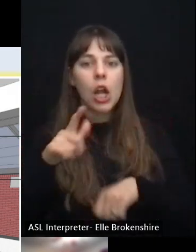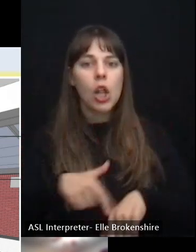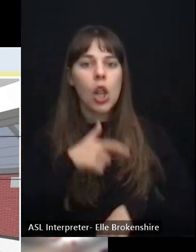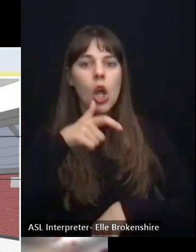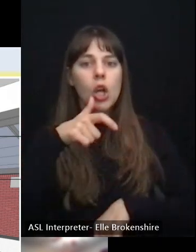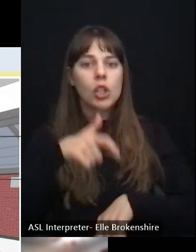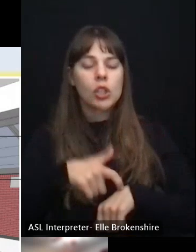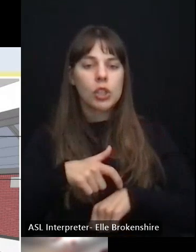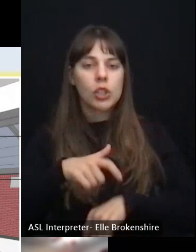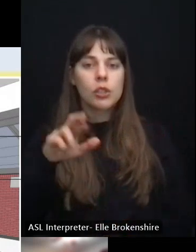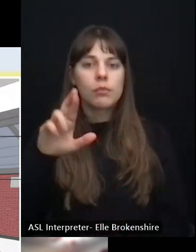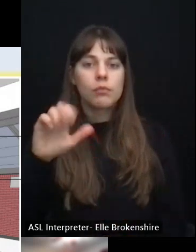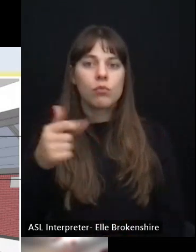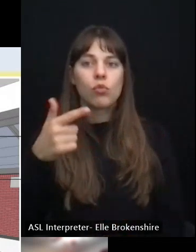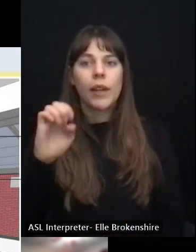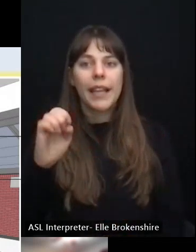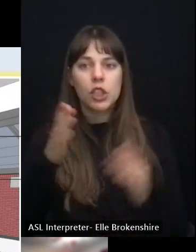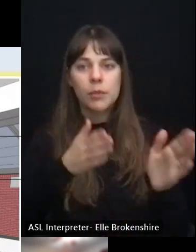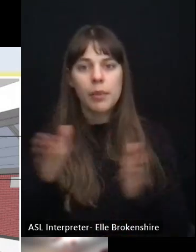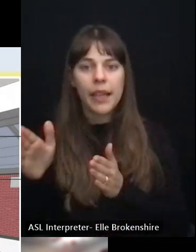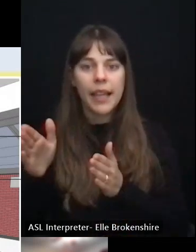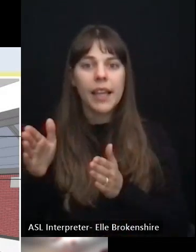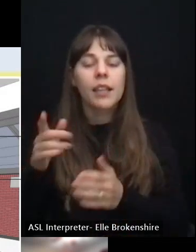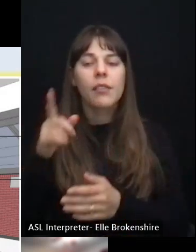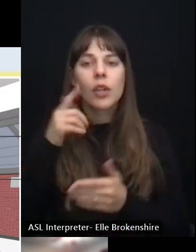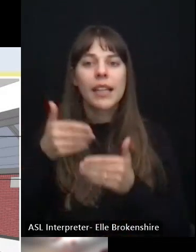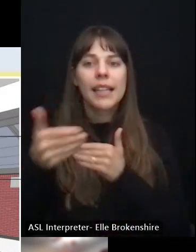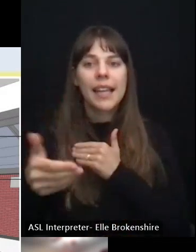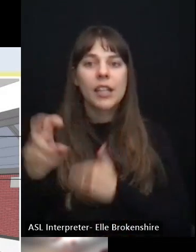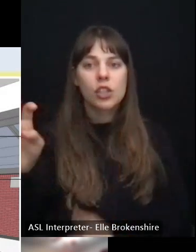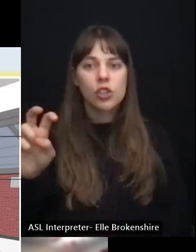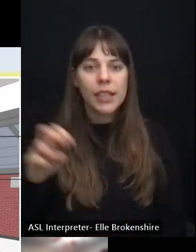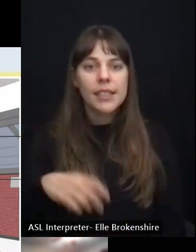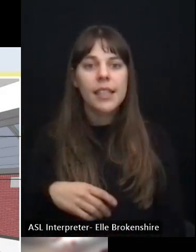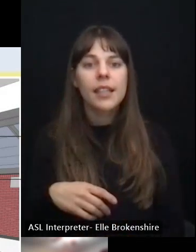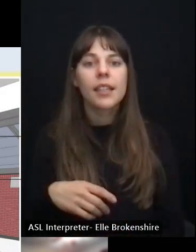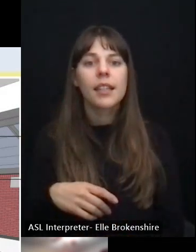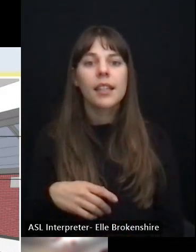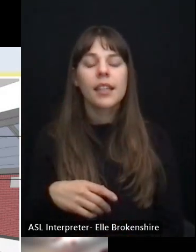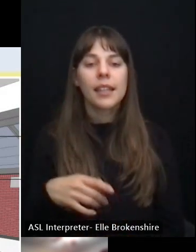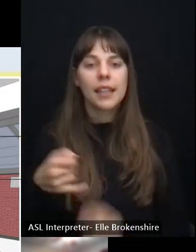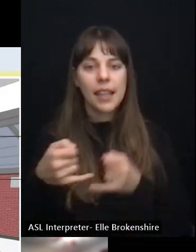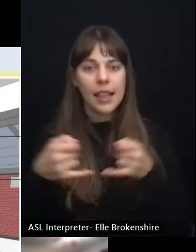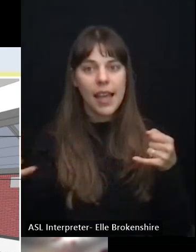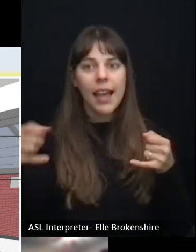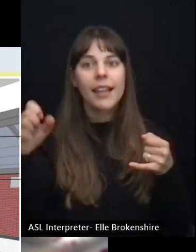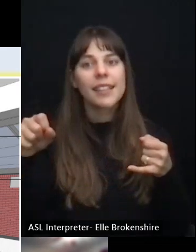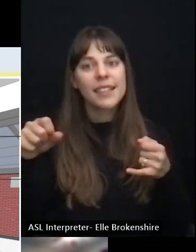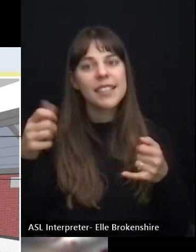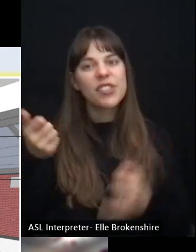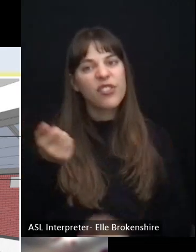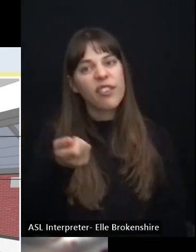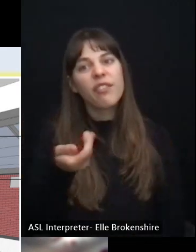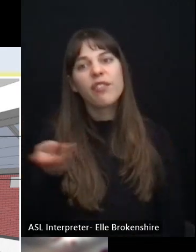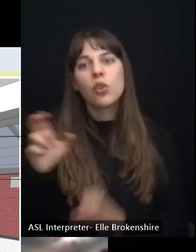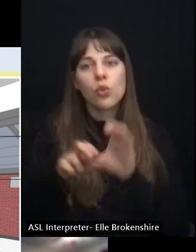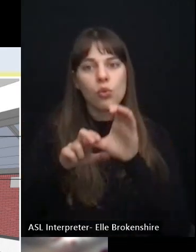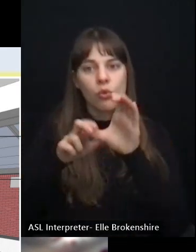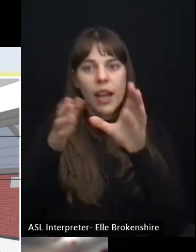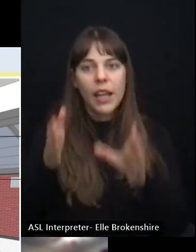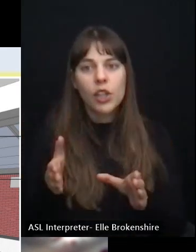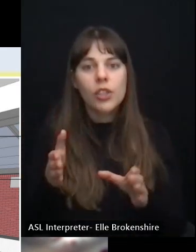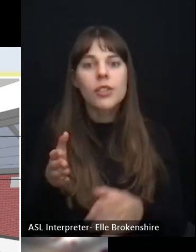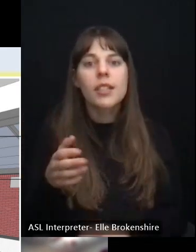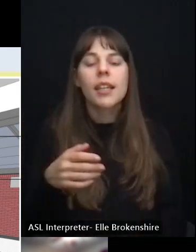does have a fairly low ridership post pandemic and is in need of, I won't even say we have a